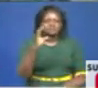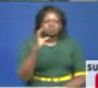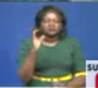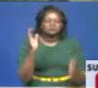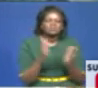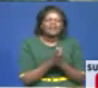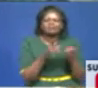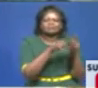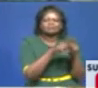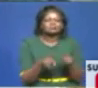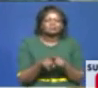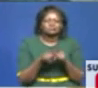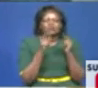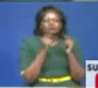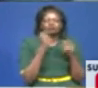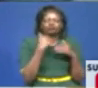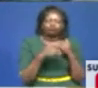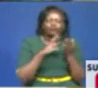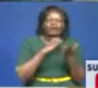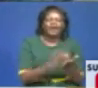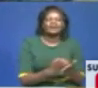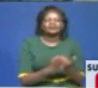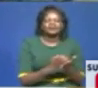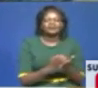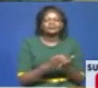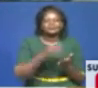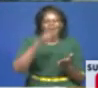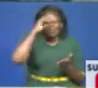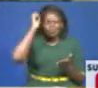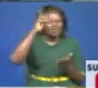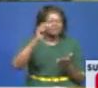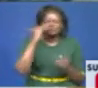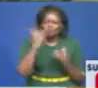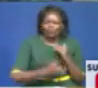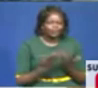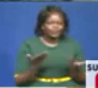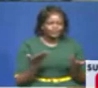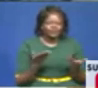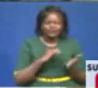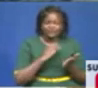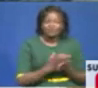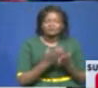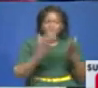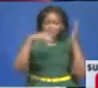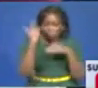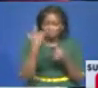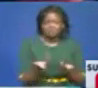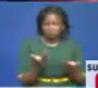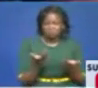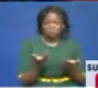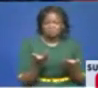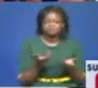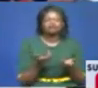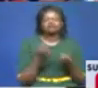even infrastructure of funds, government will never stop funding universities.